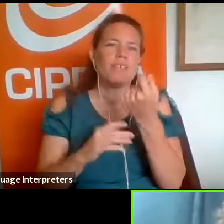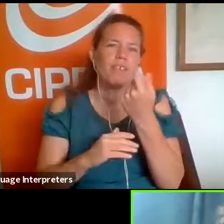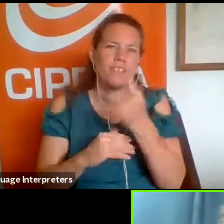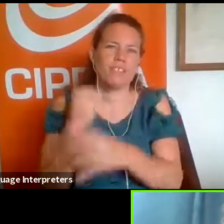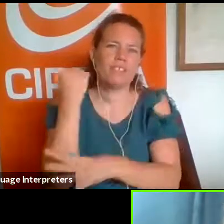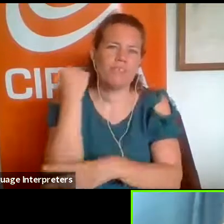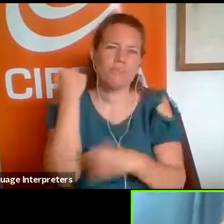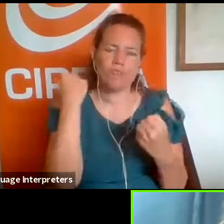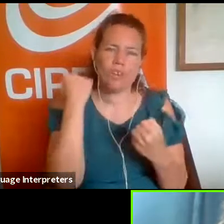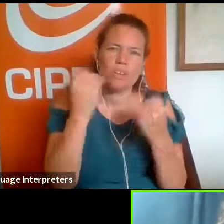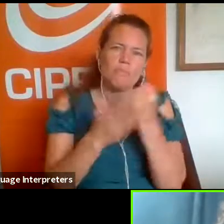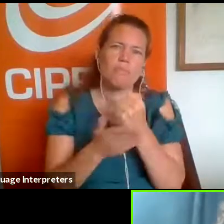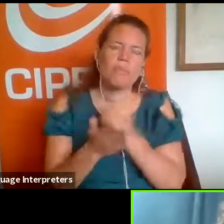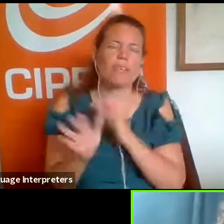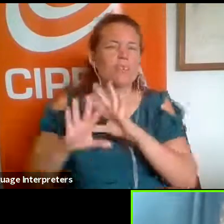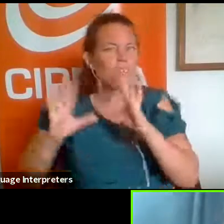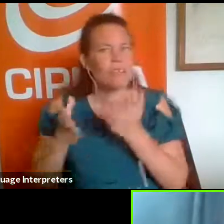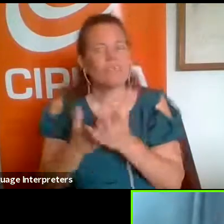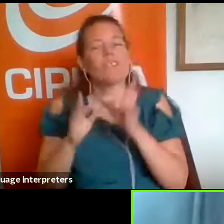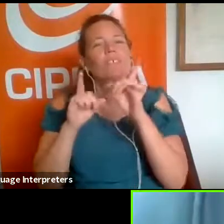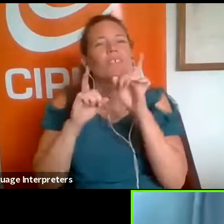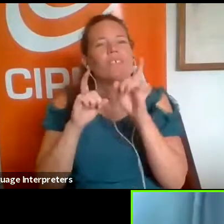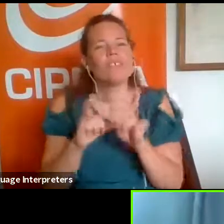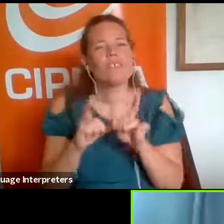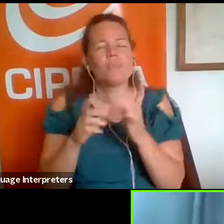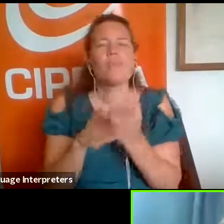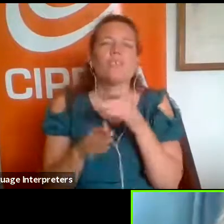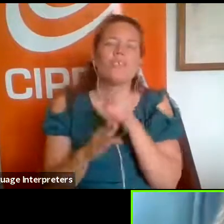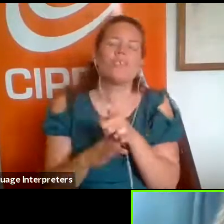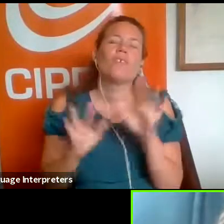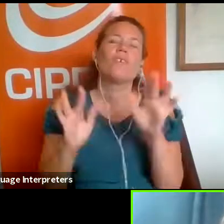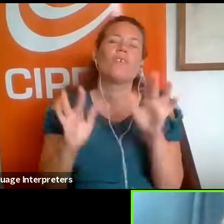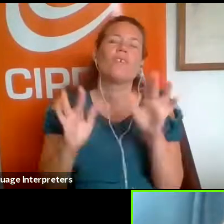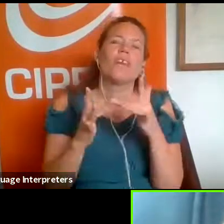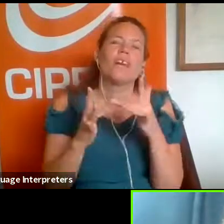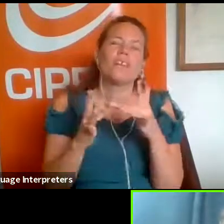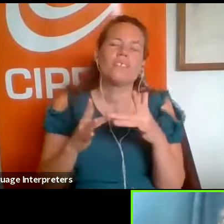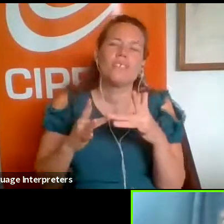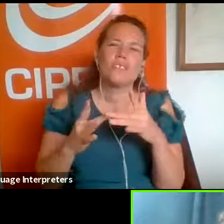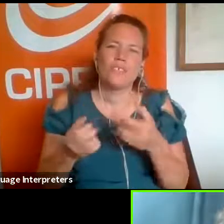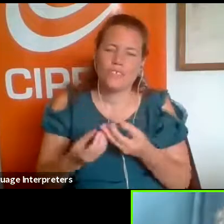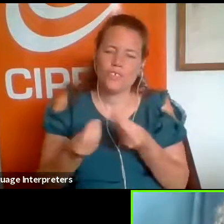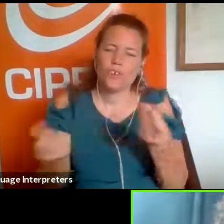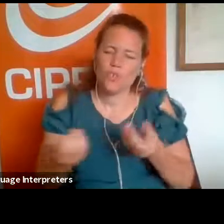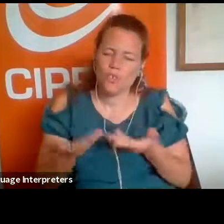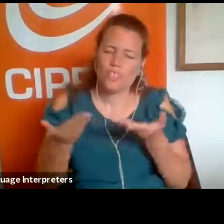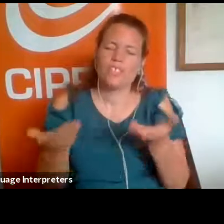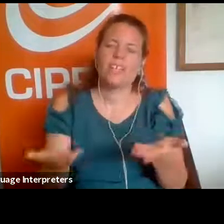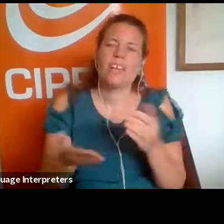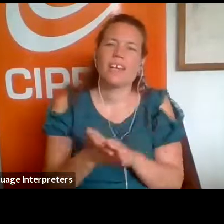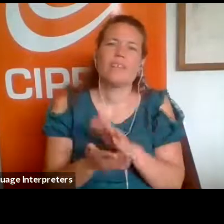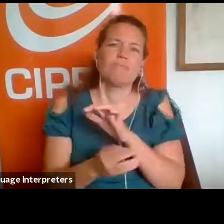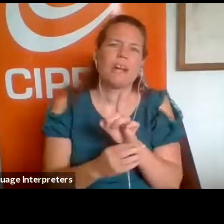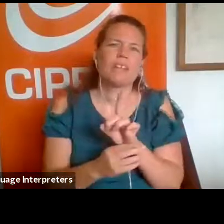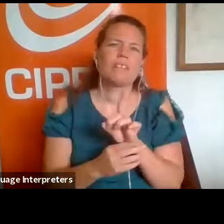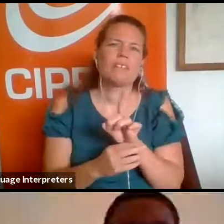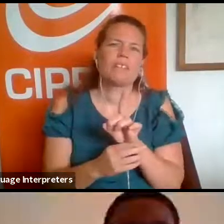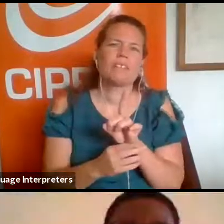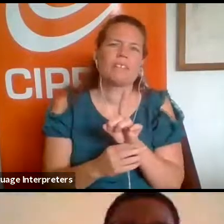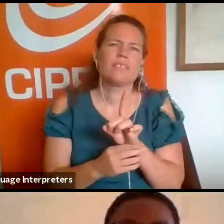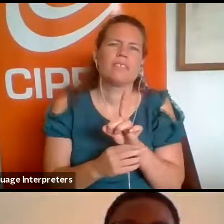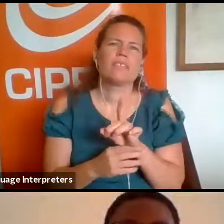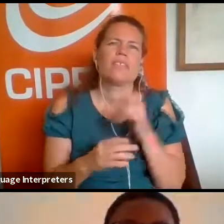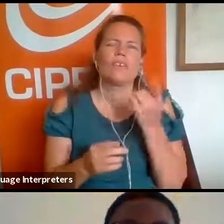relying on the online financial solutions that are available. But also maybe just to touch on some of the major challenges